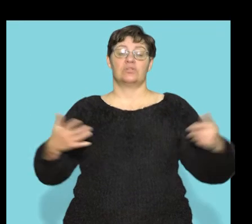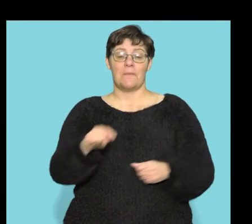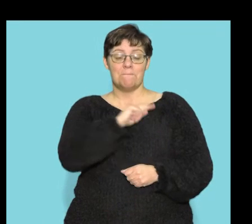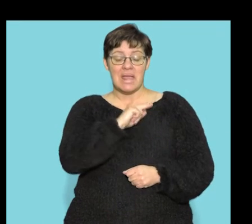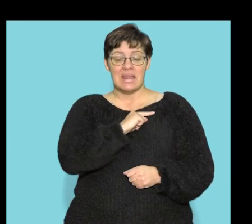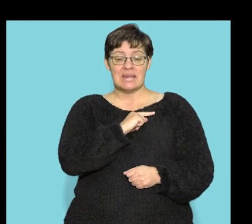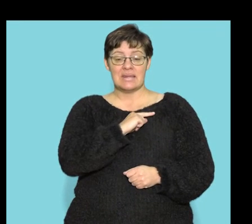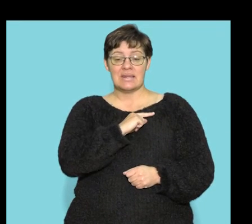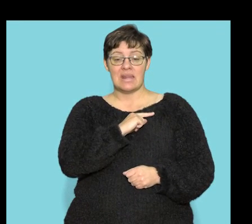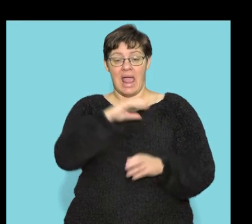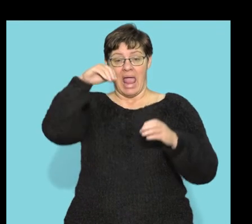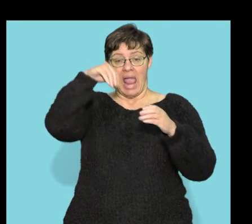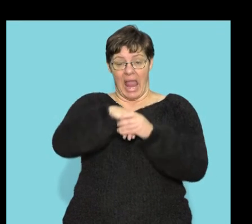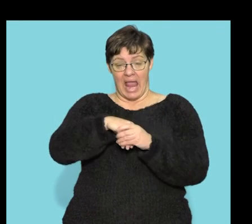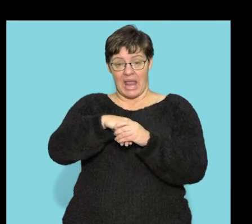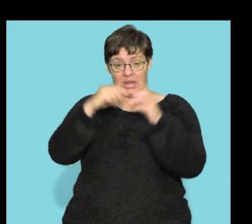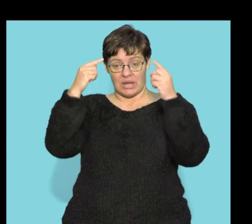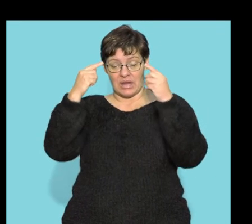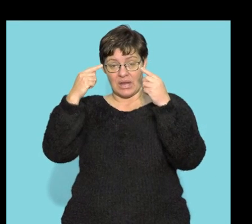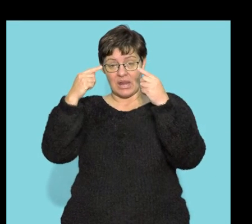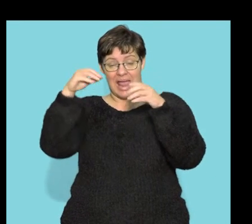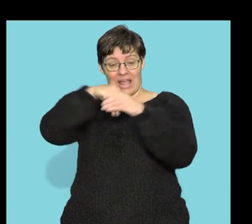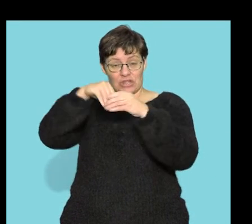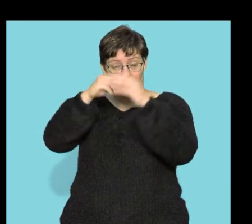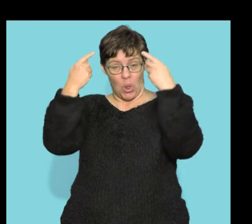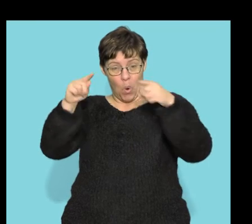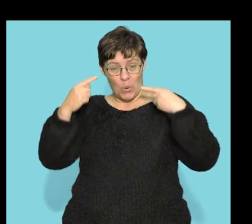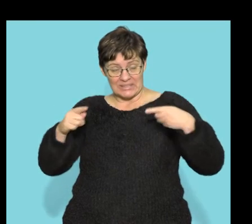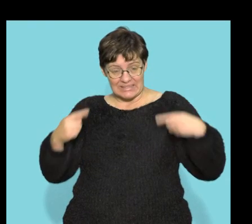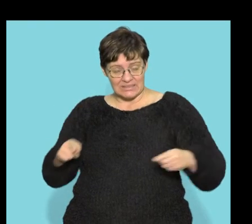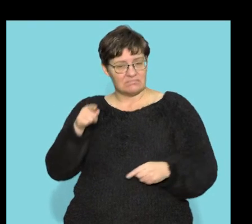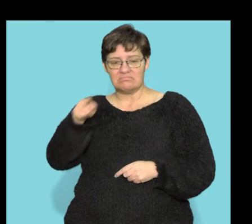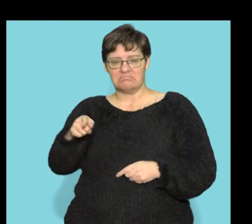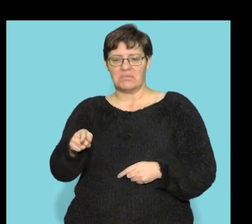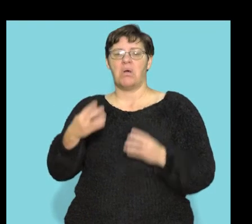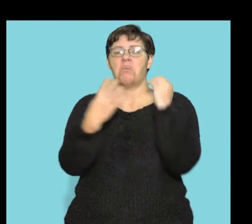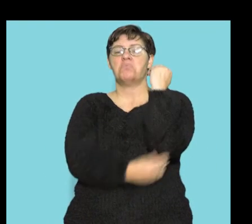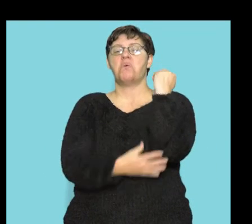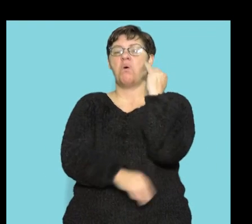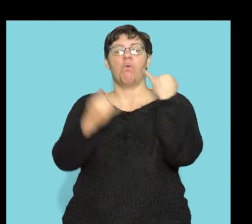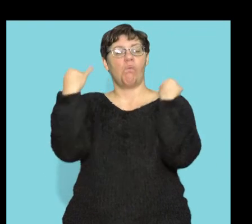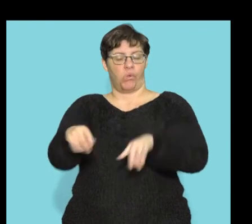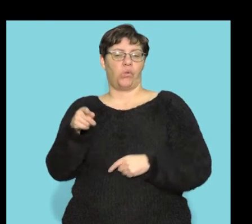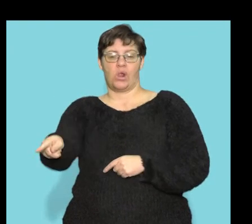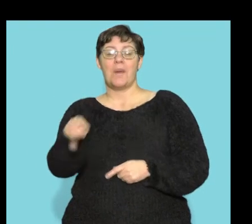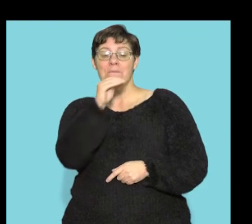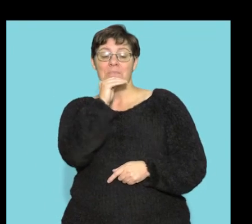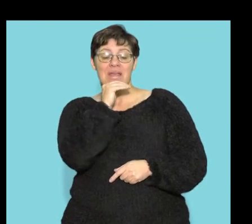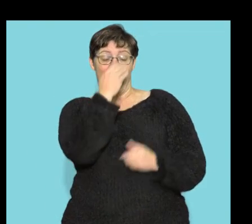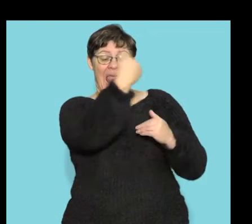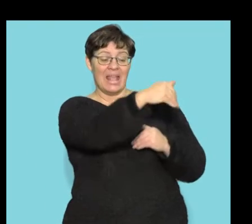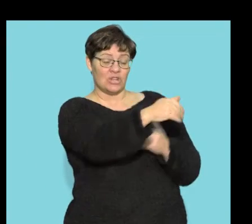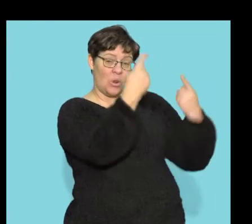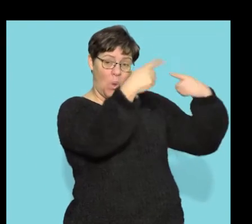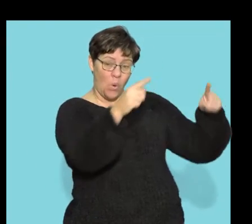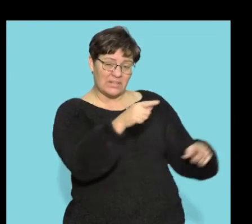auditing resulting in a longer and expensive external audit process. Remember what we're saying here, guys, that the